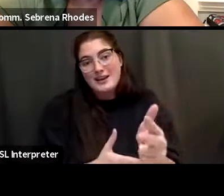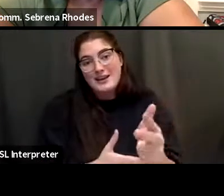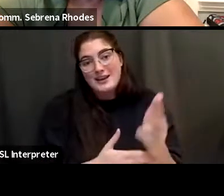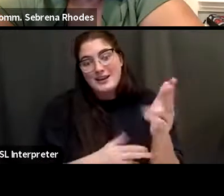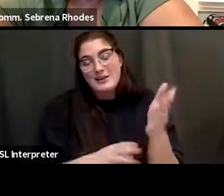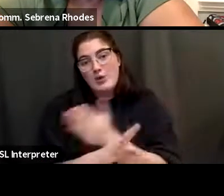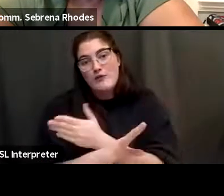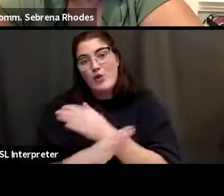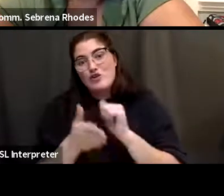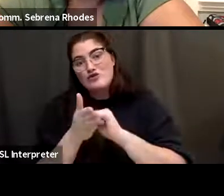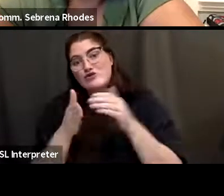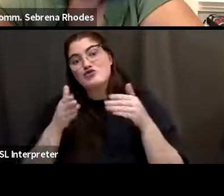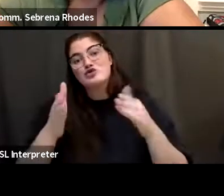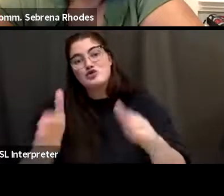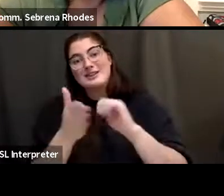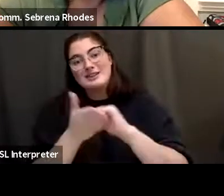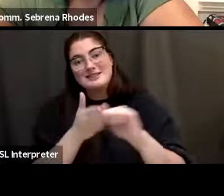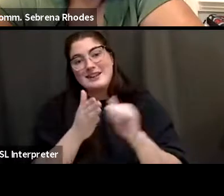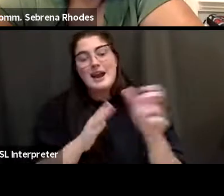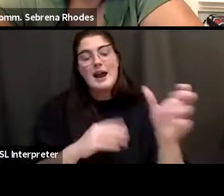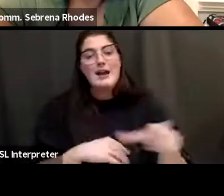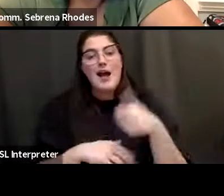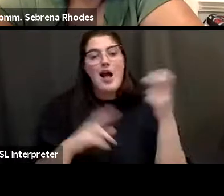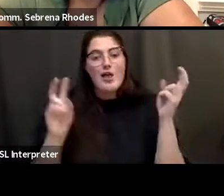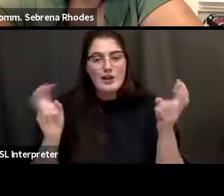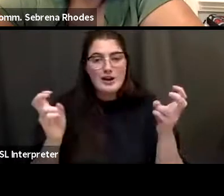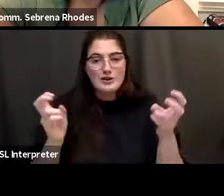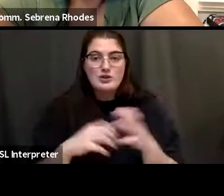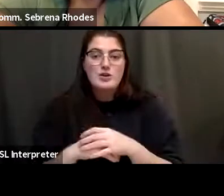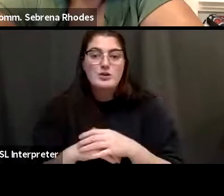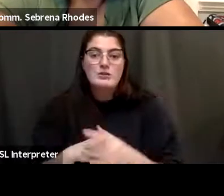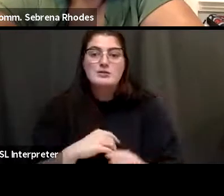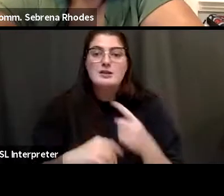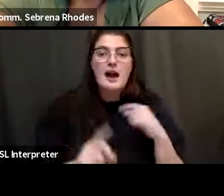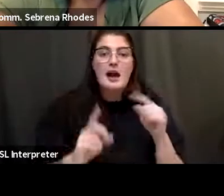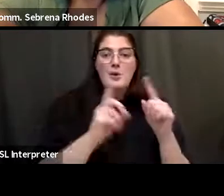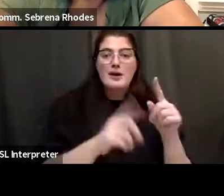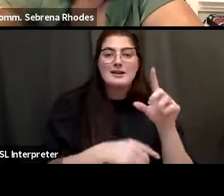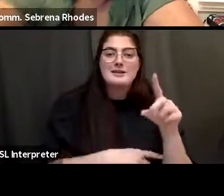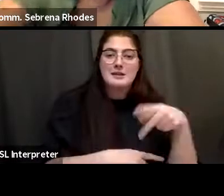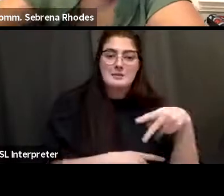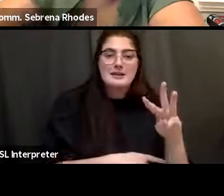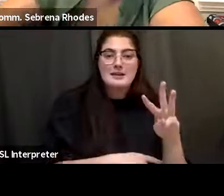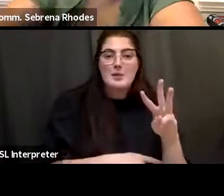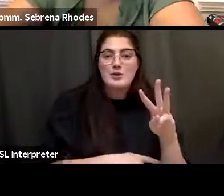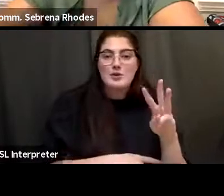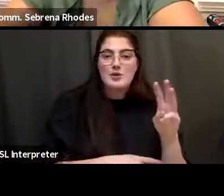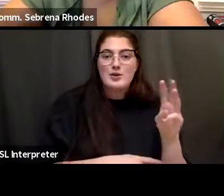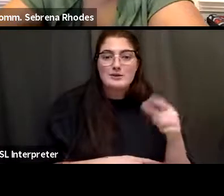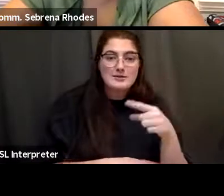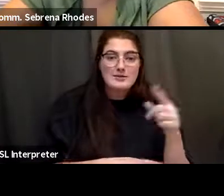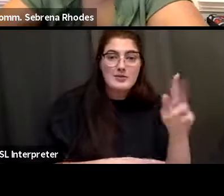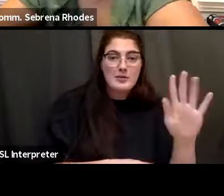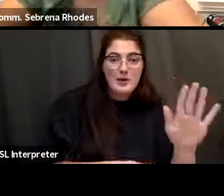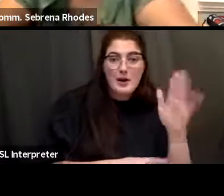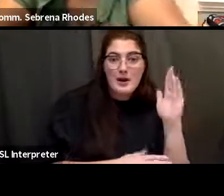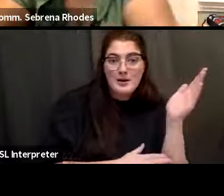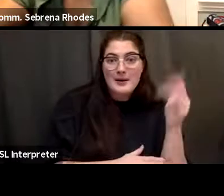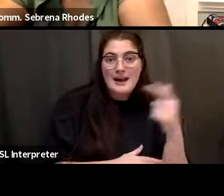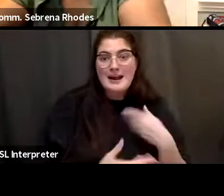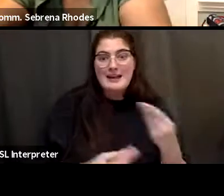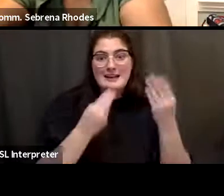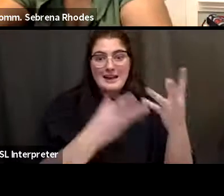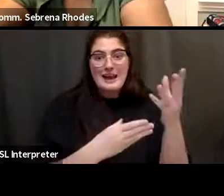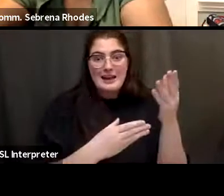sweeping, and some other issues. I think, you know, I went to DPW's hearing and gave testimony, and I think we have their